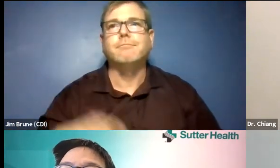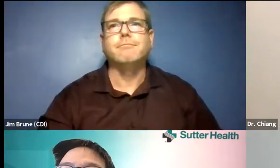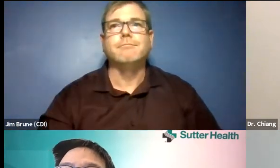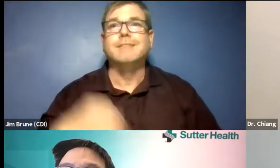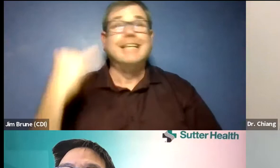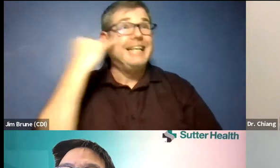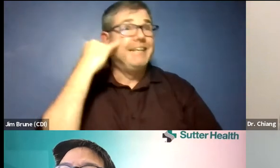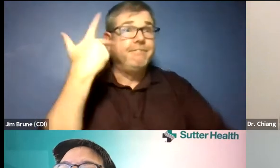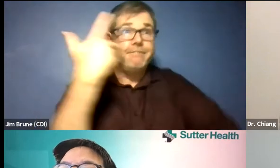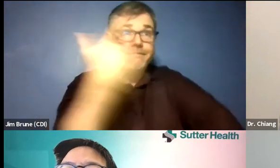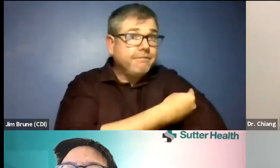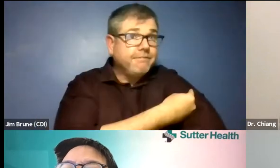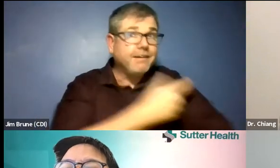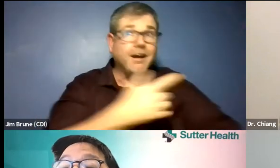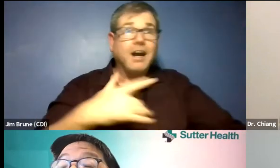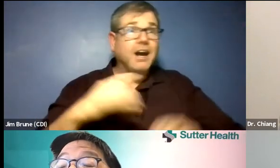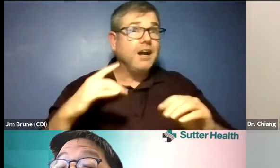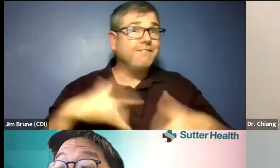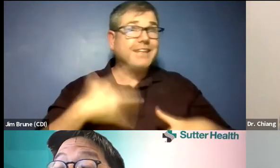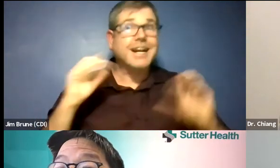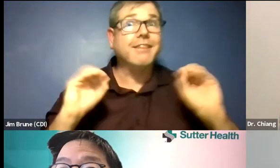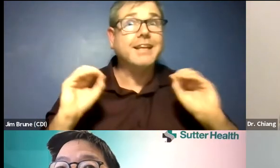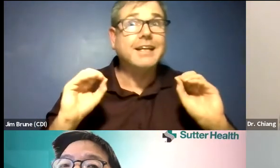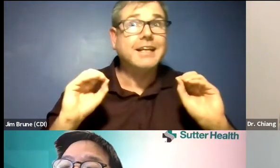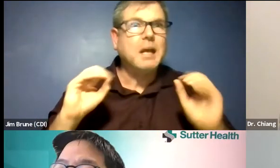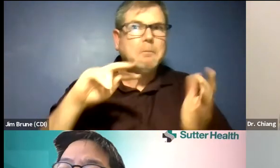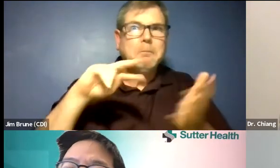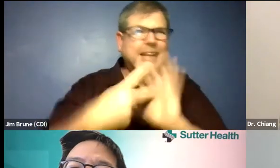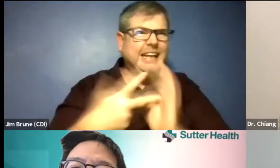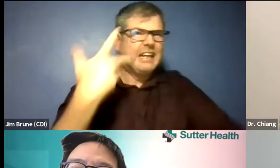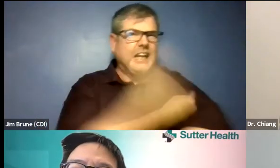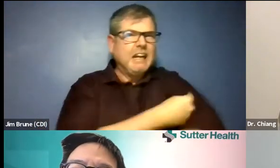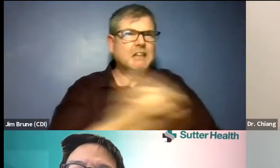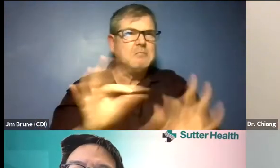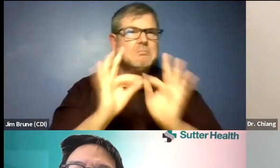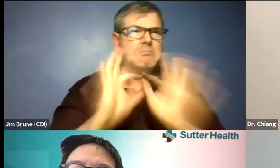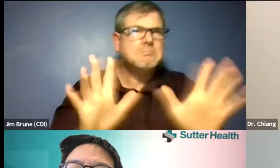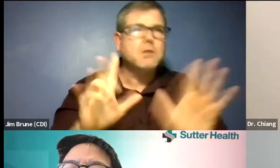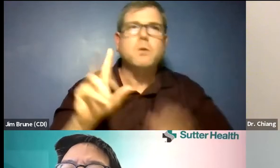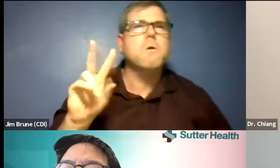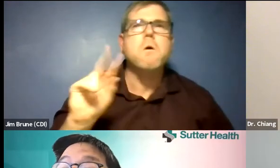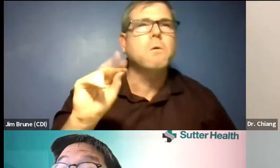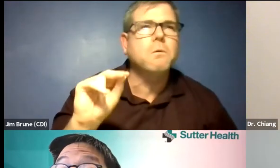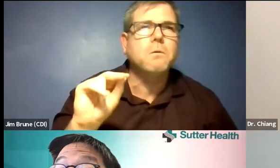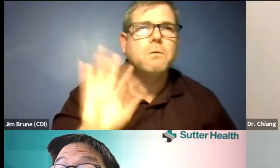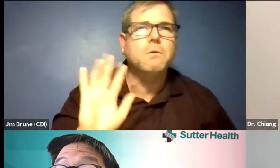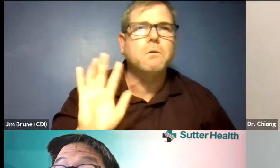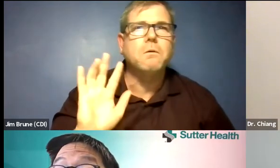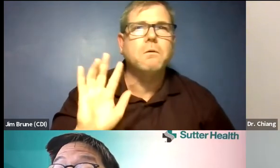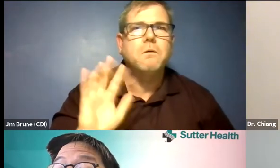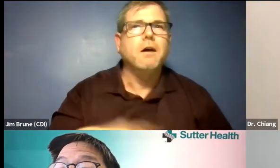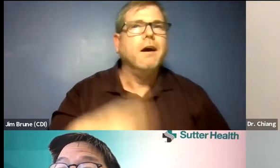reactions to the vaccine does not mean a vaccine is not working. We know it from the trials that the antibody response